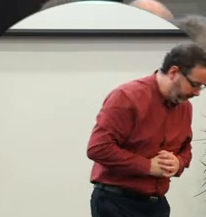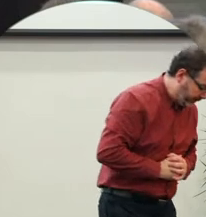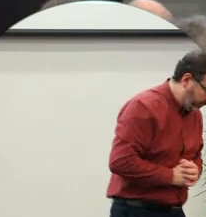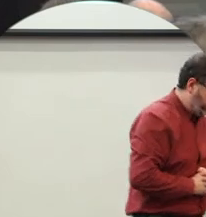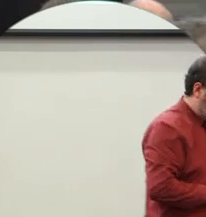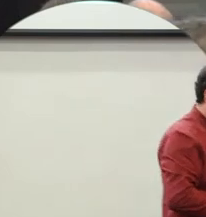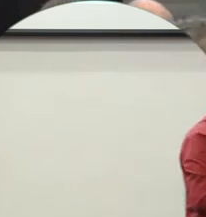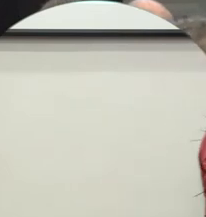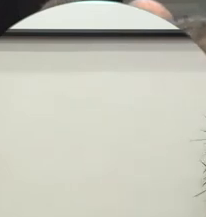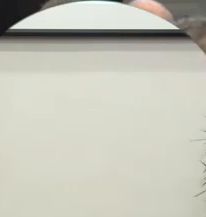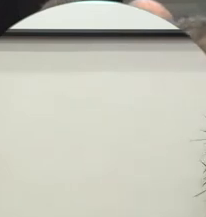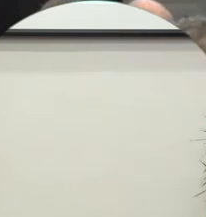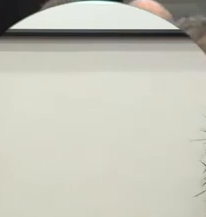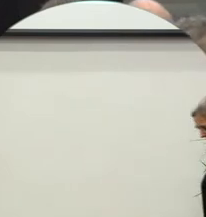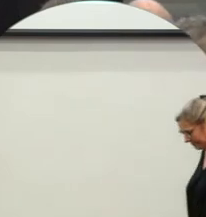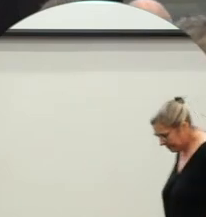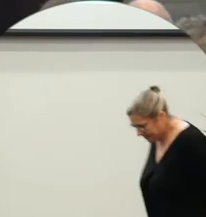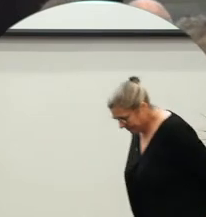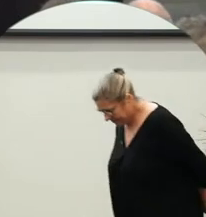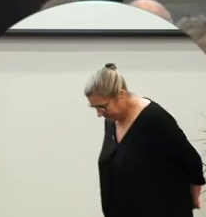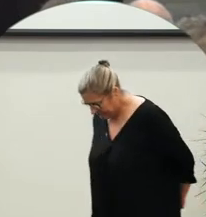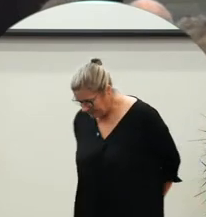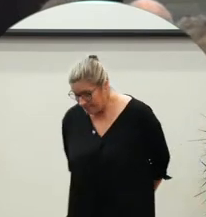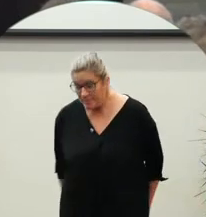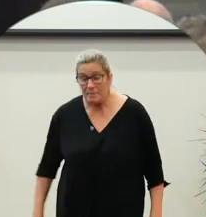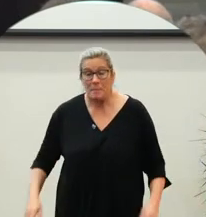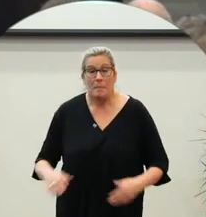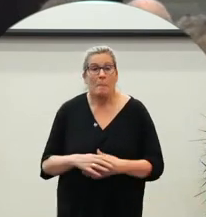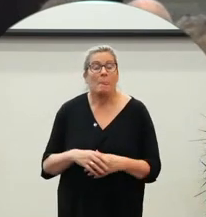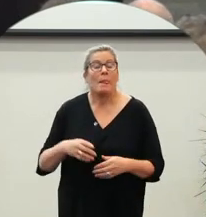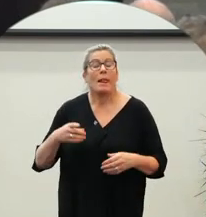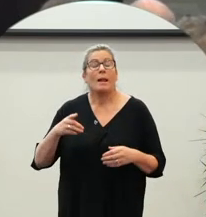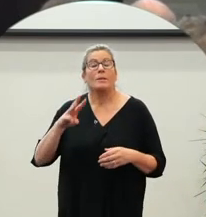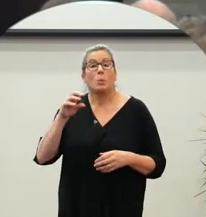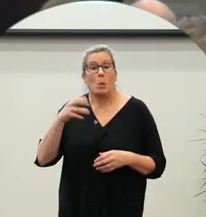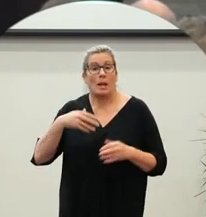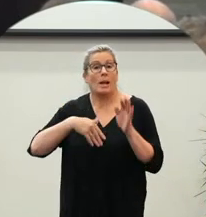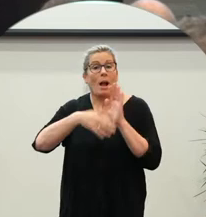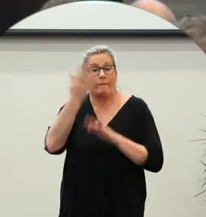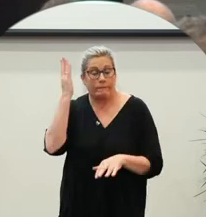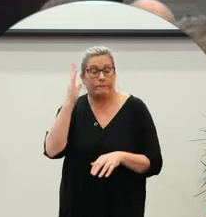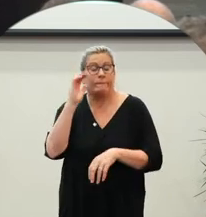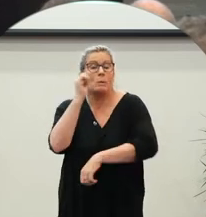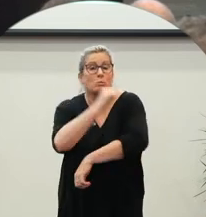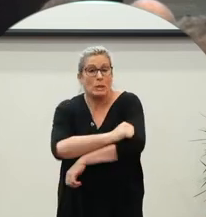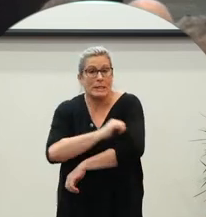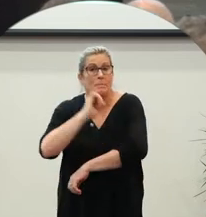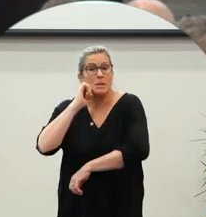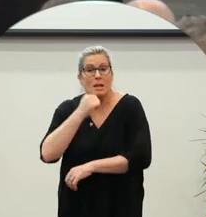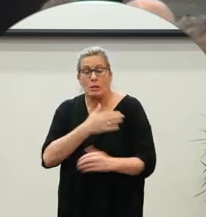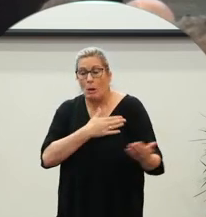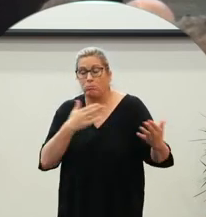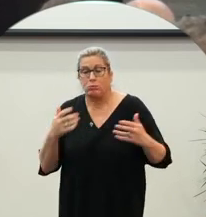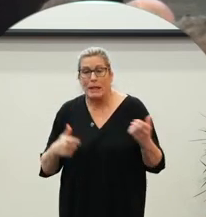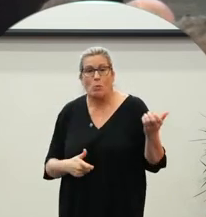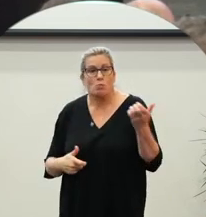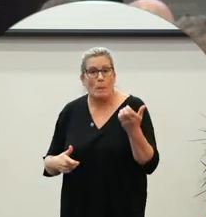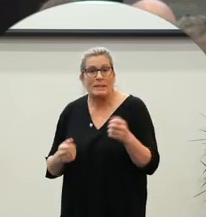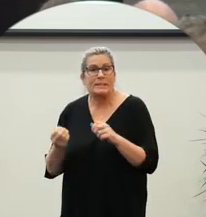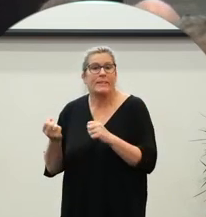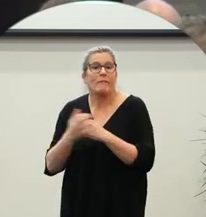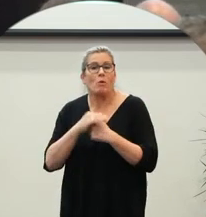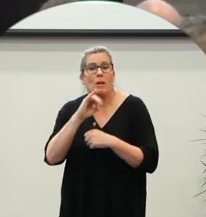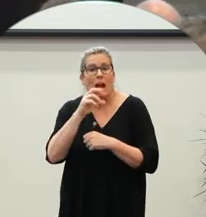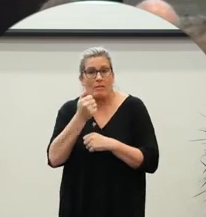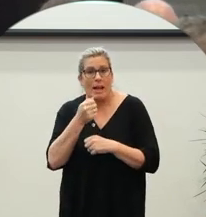was the level of contact with Wally? No, well, when he went to prison, and because they were smuggling weapons for the IRA, he was